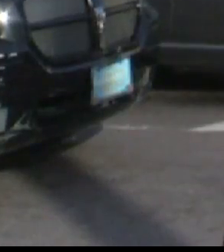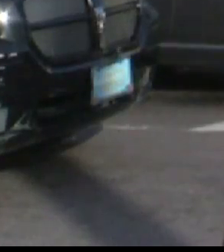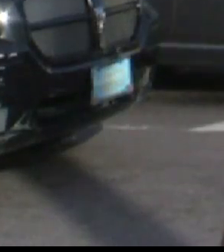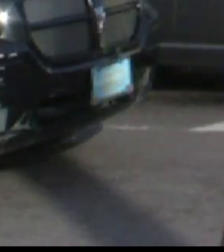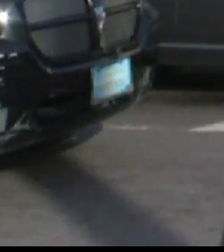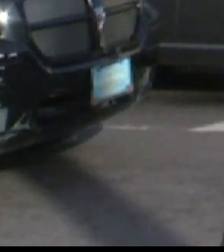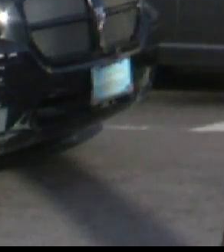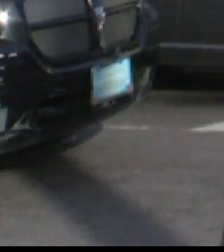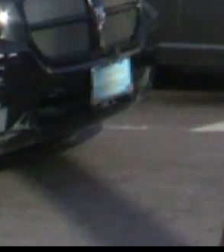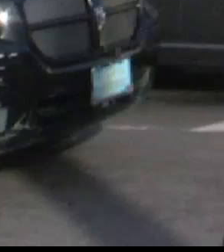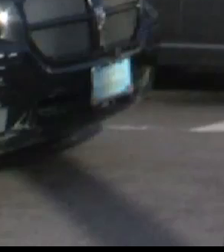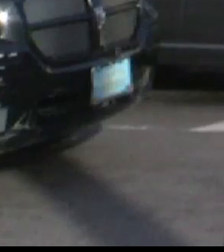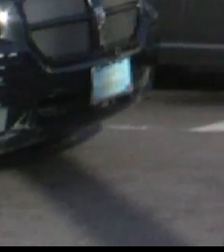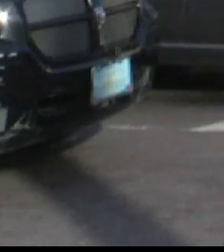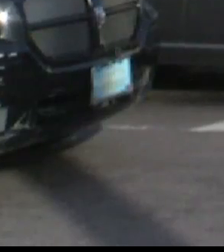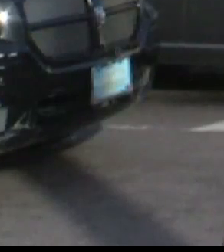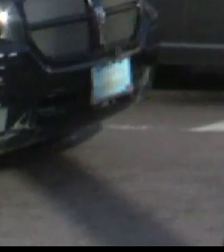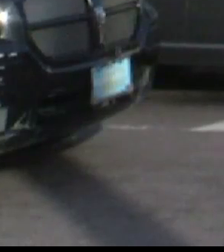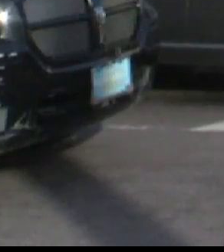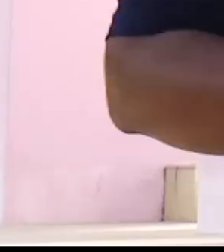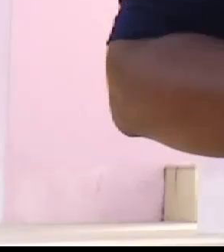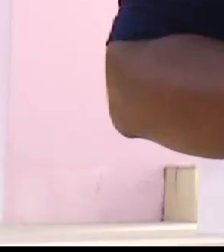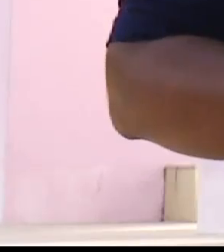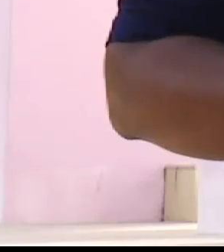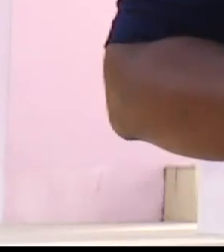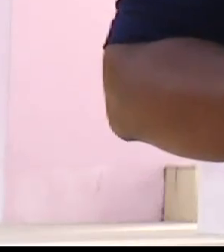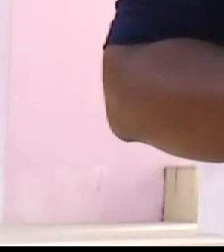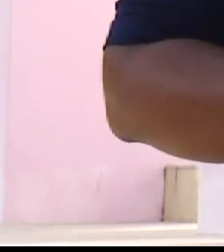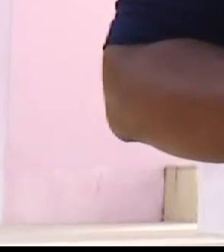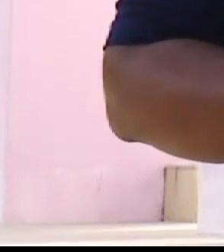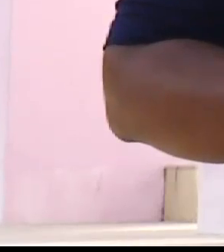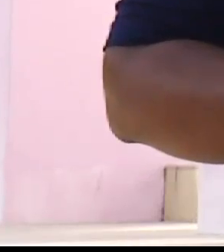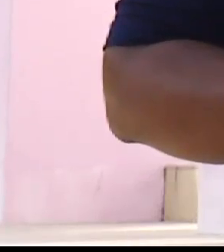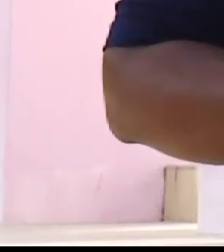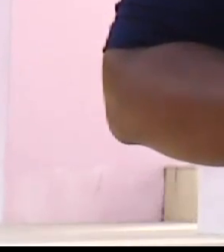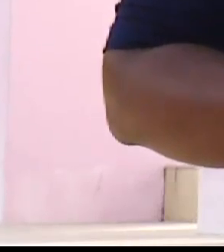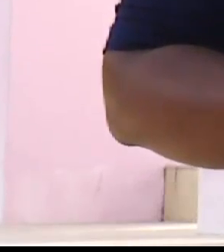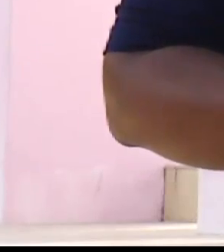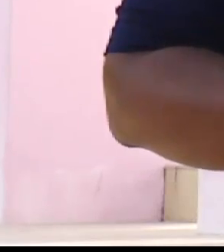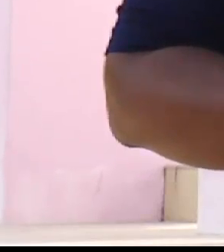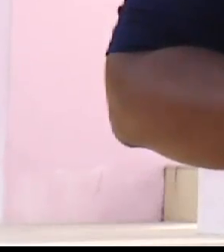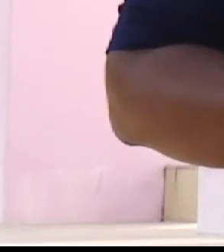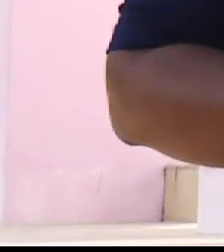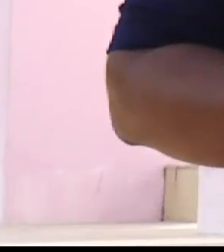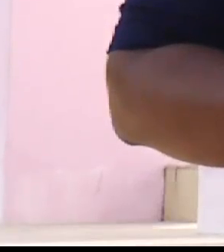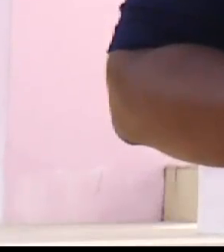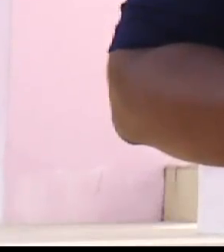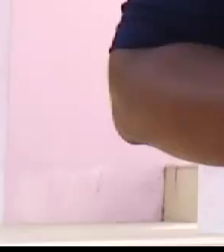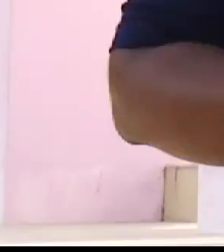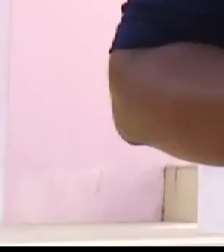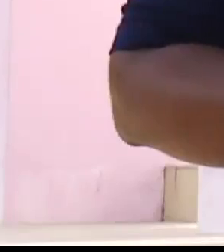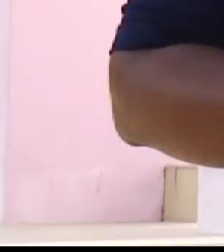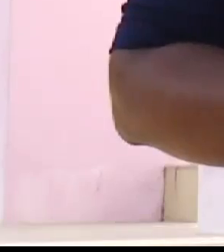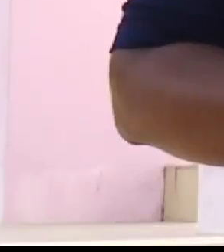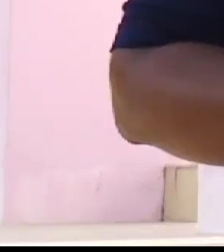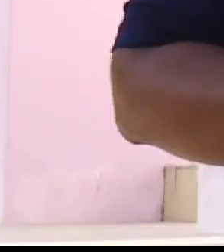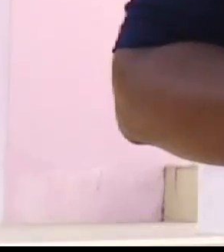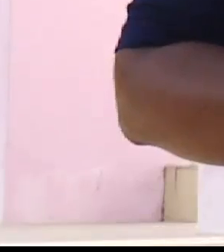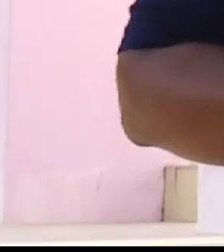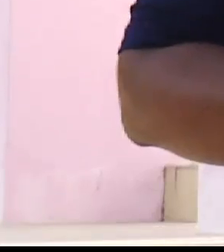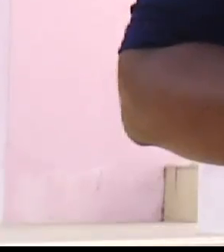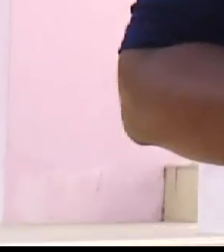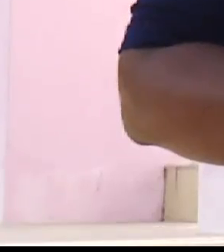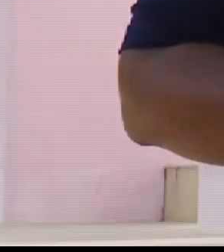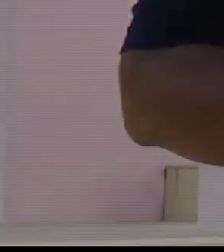shops are legal. The details straight ahead. A prominent businessman faces fraud charges. We've got those details, so stay